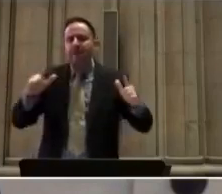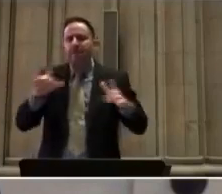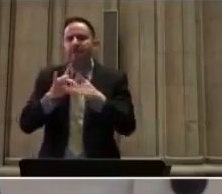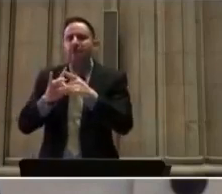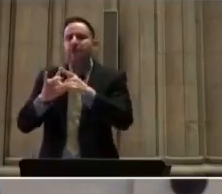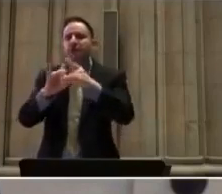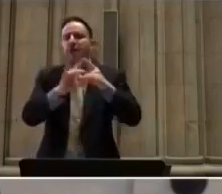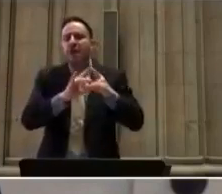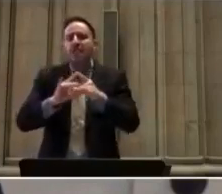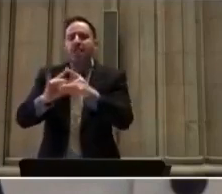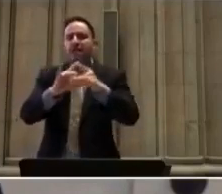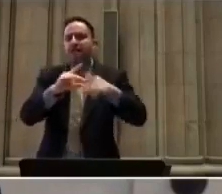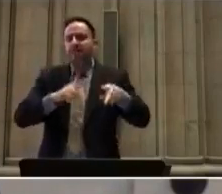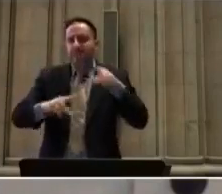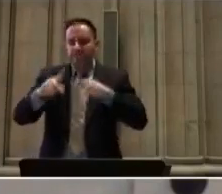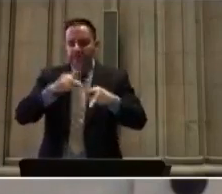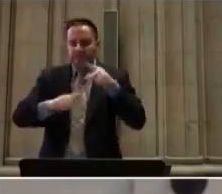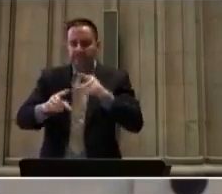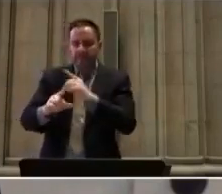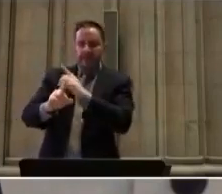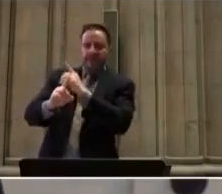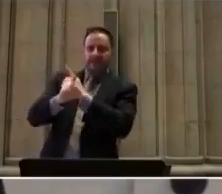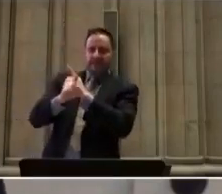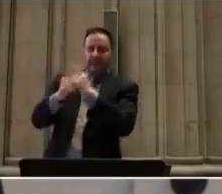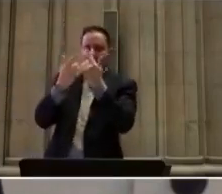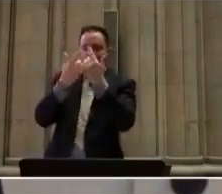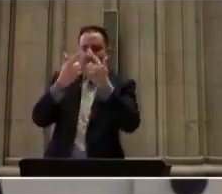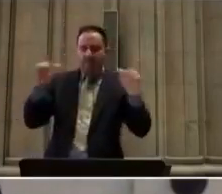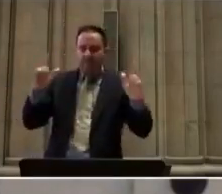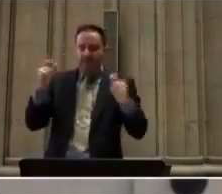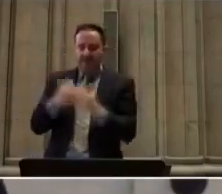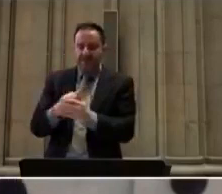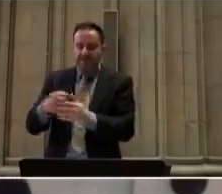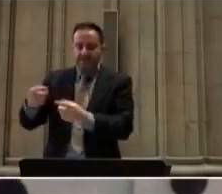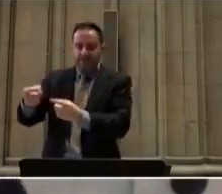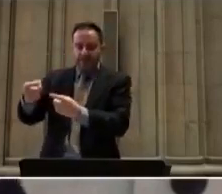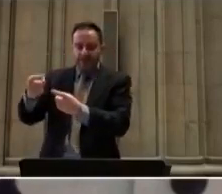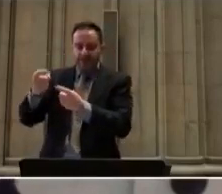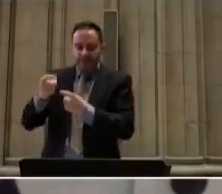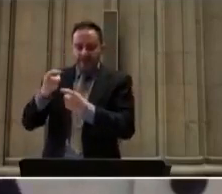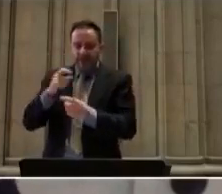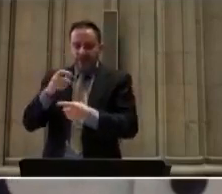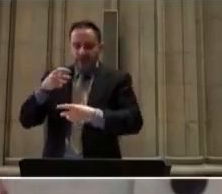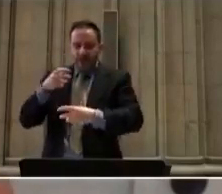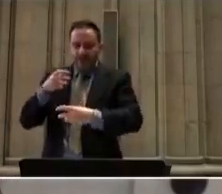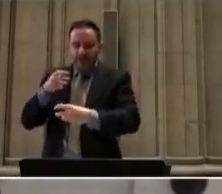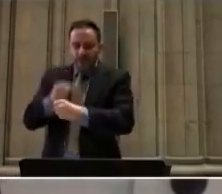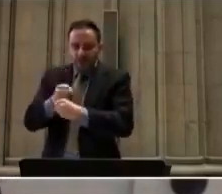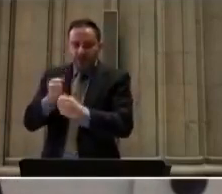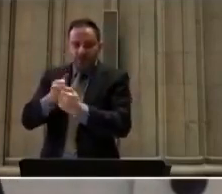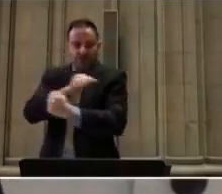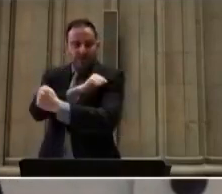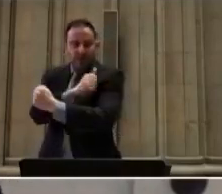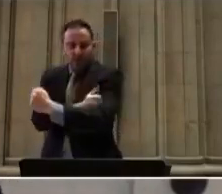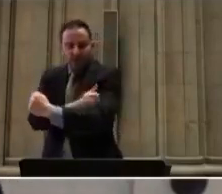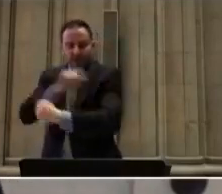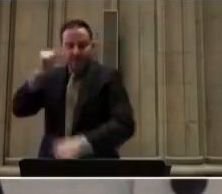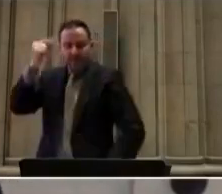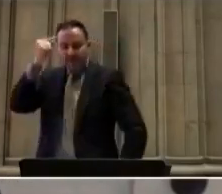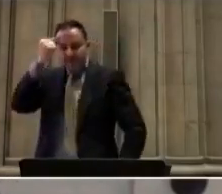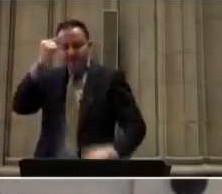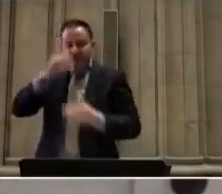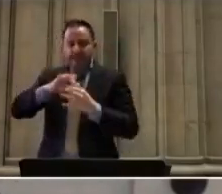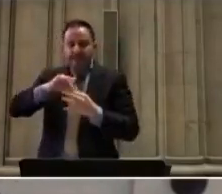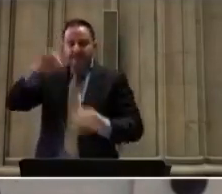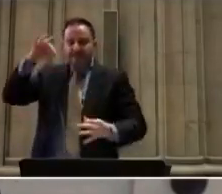people. Defend our liberties and give those whom we have entrusted with the authority of government